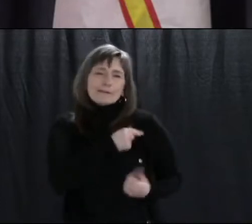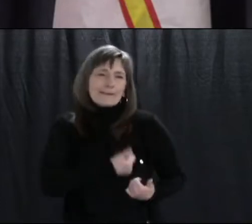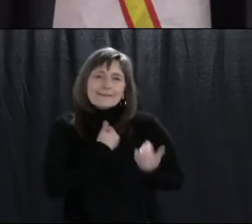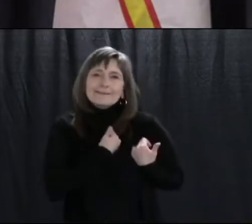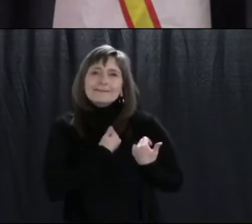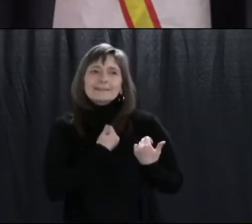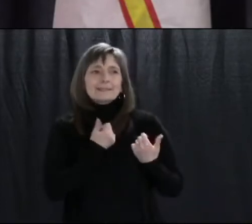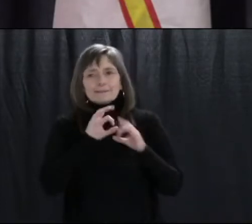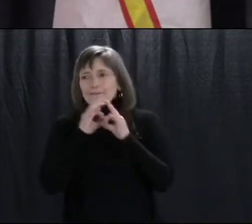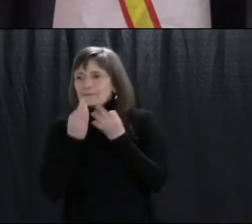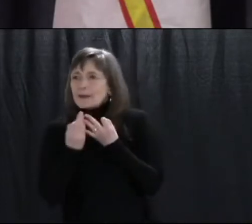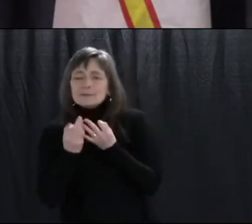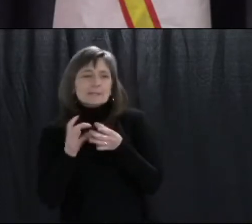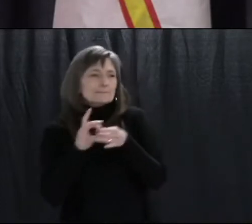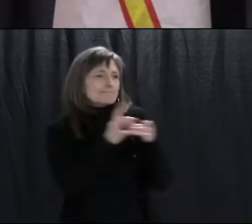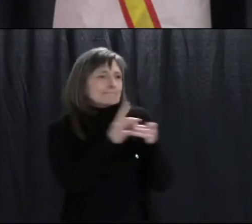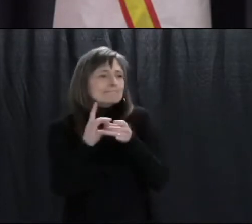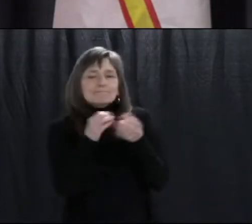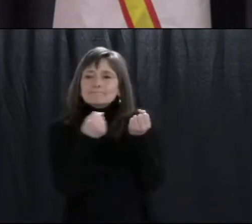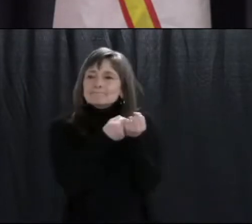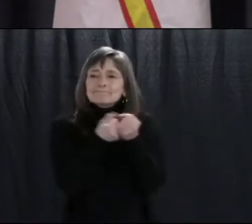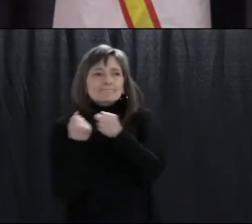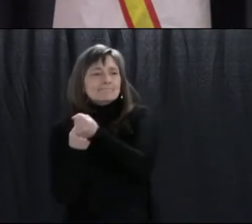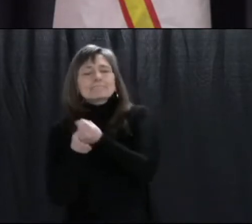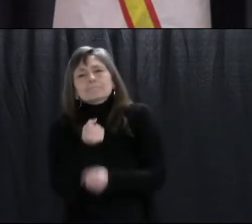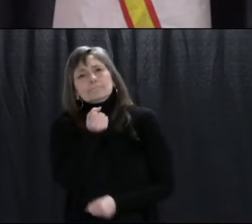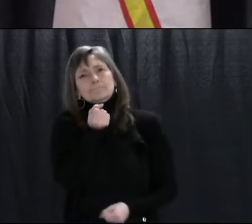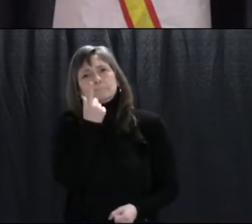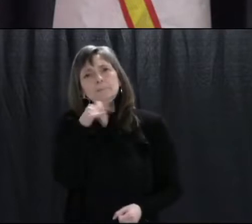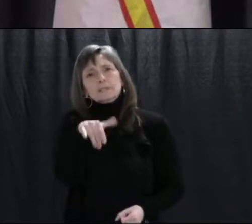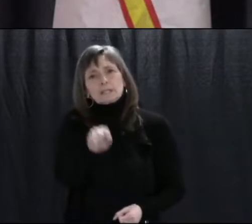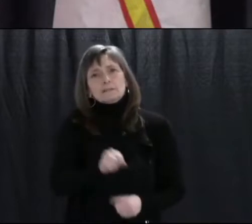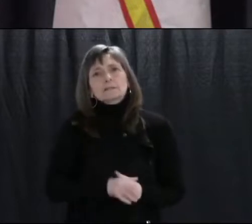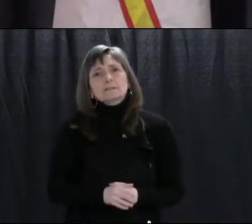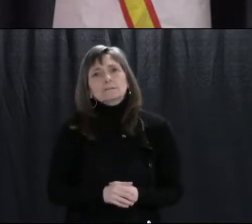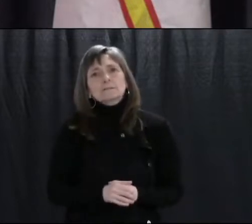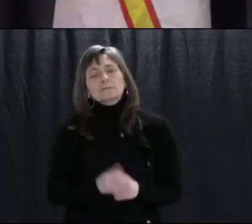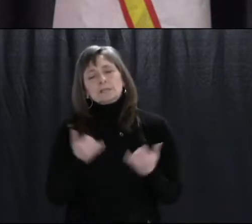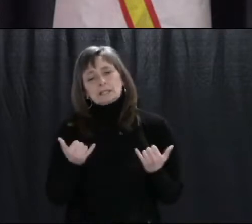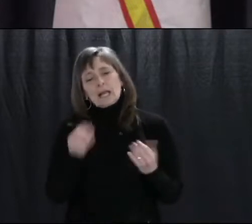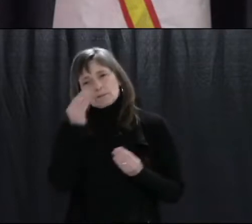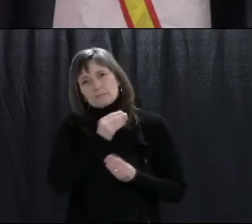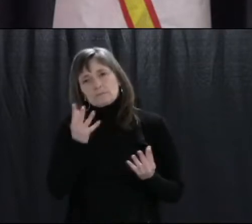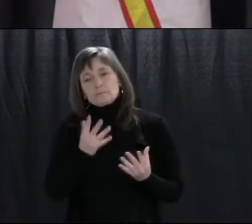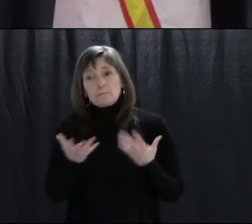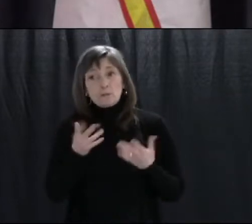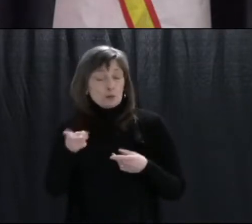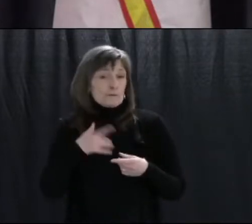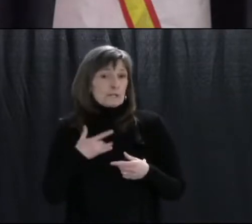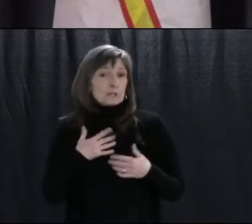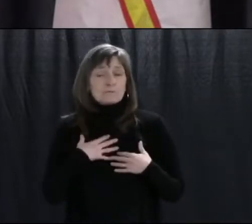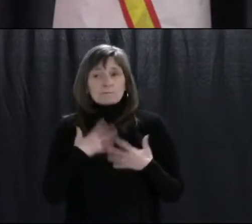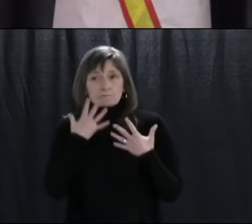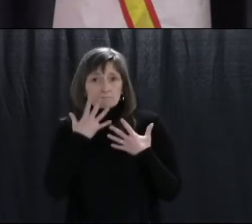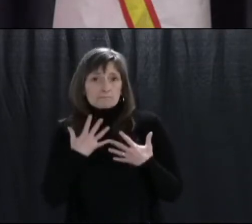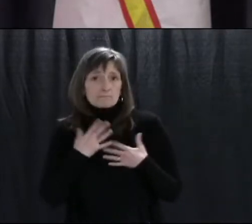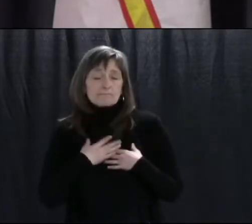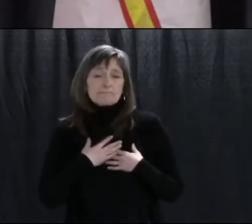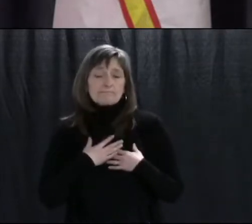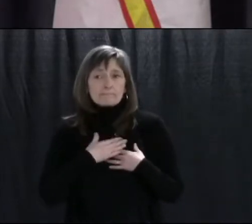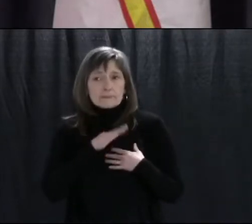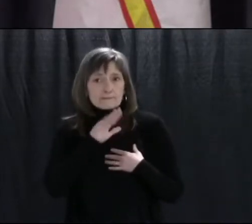families. Some of you may feel frustrated, sad, or even anger in light of this